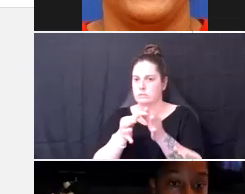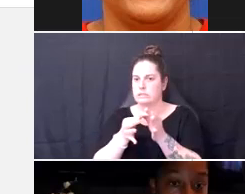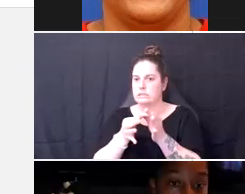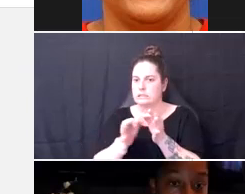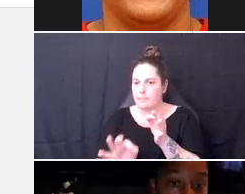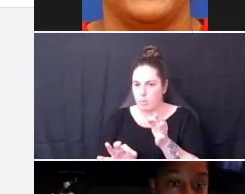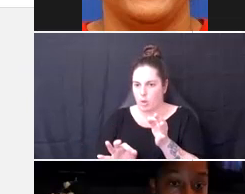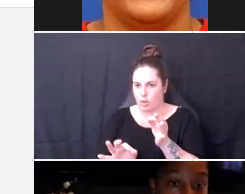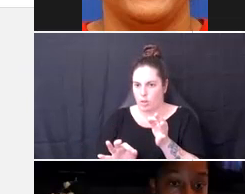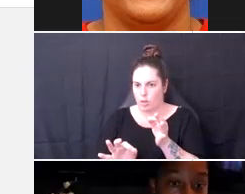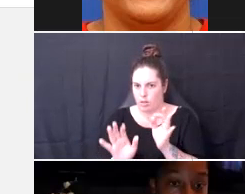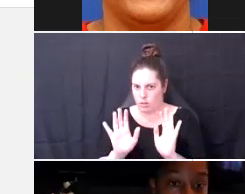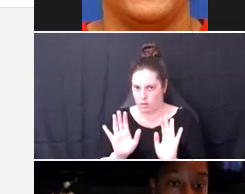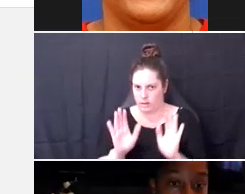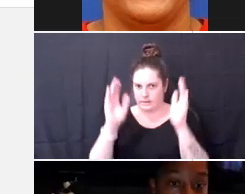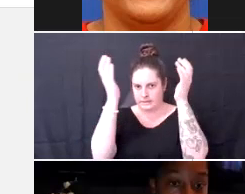Now,